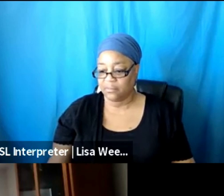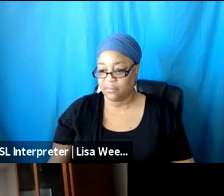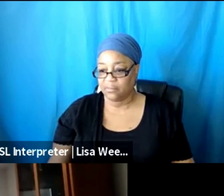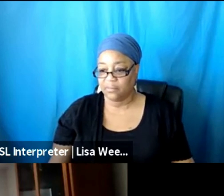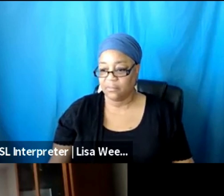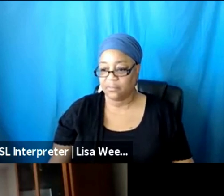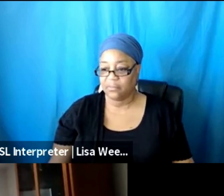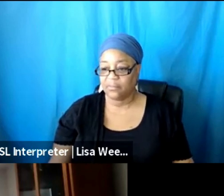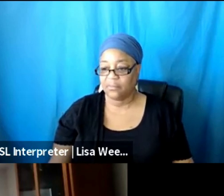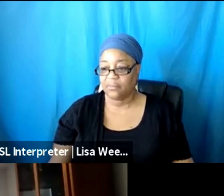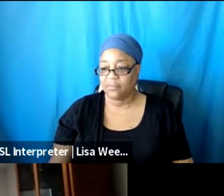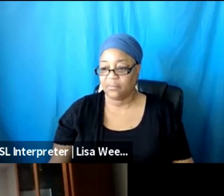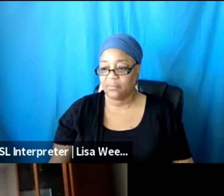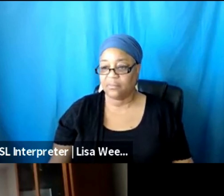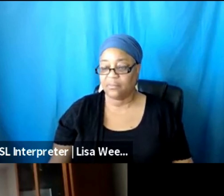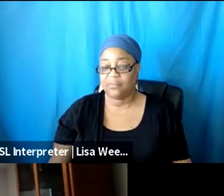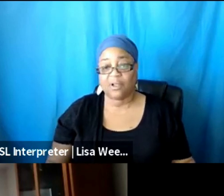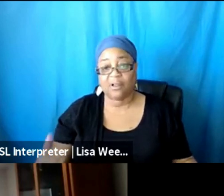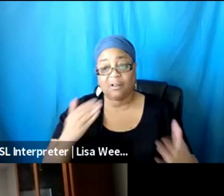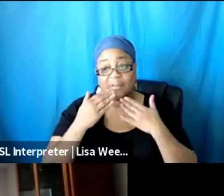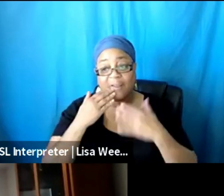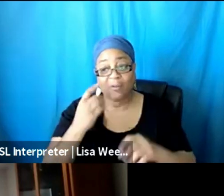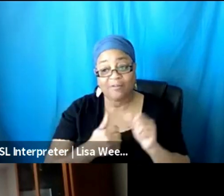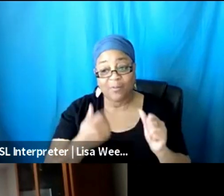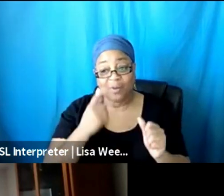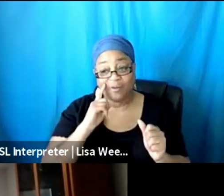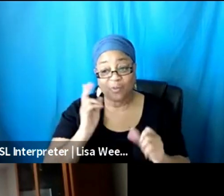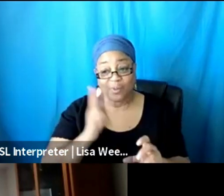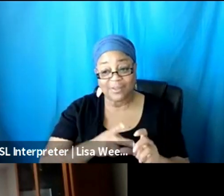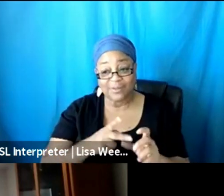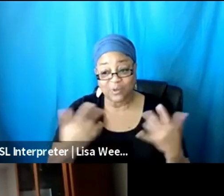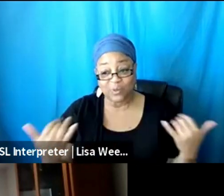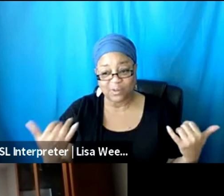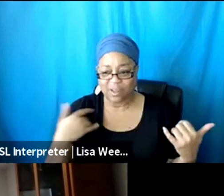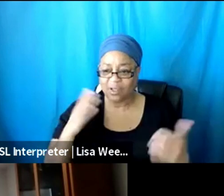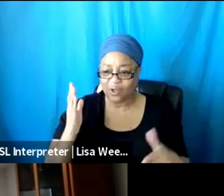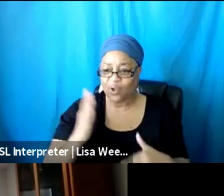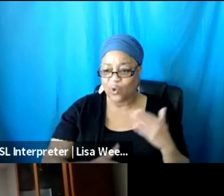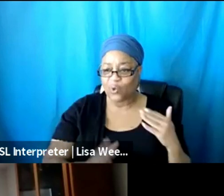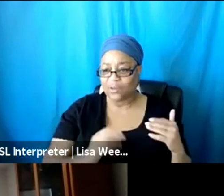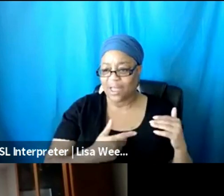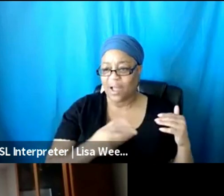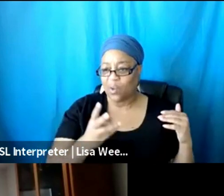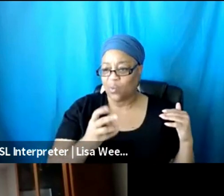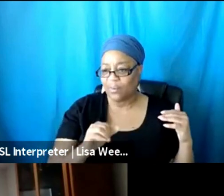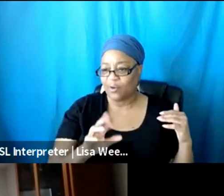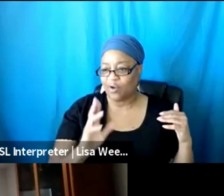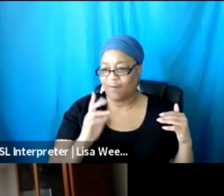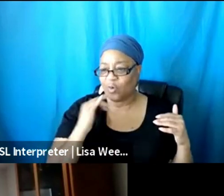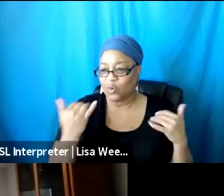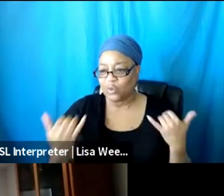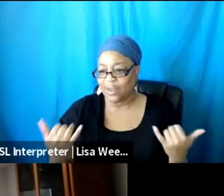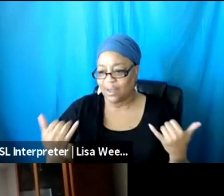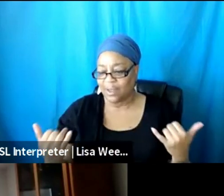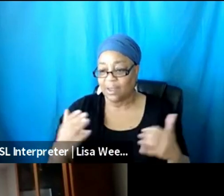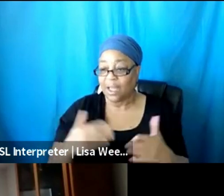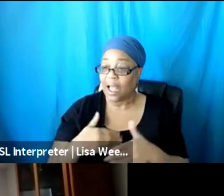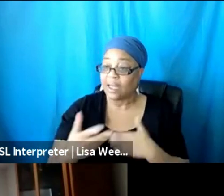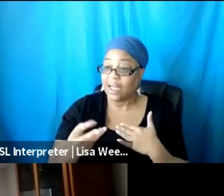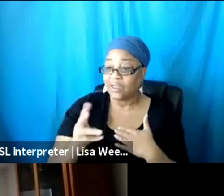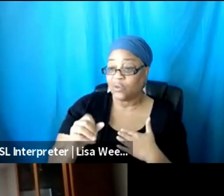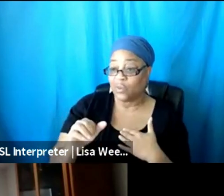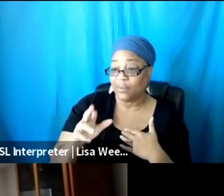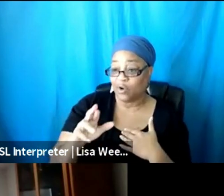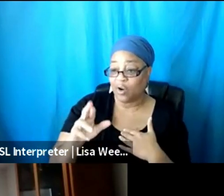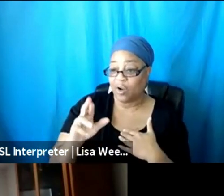Sorry about that. Well, thank you everybody for participating today. That concludes our webinar for the day. Our next webinar in this series